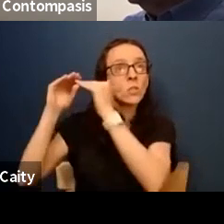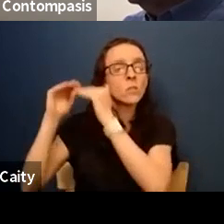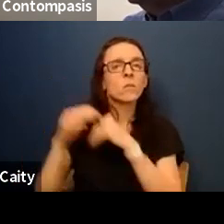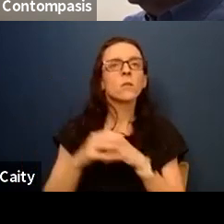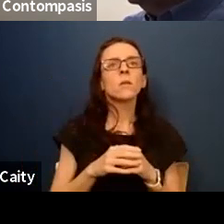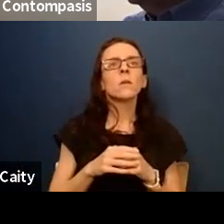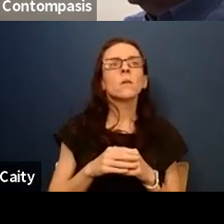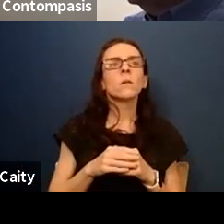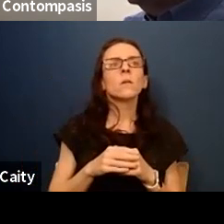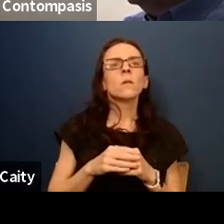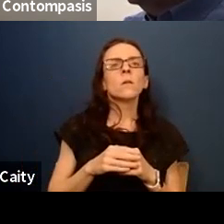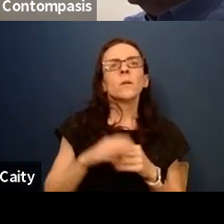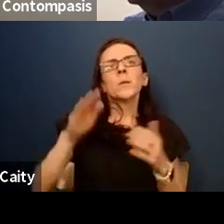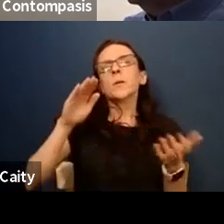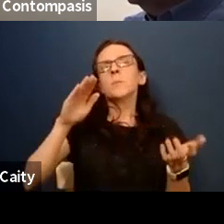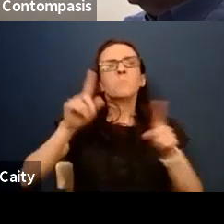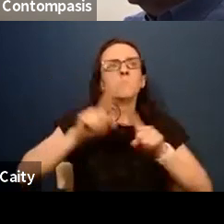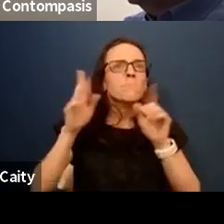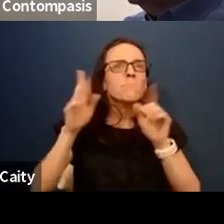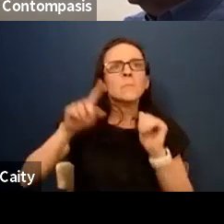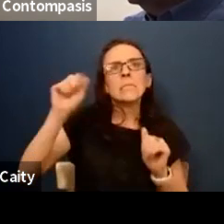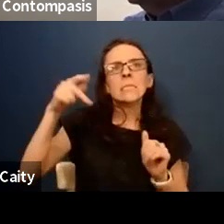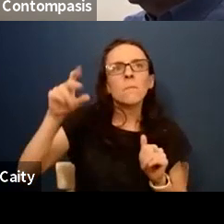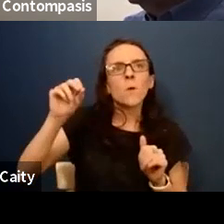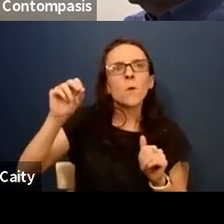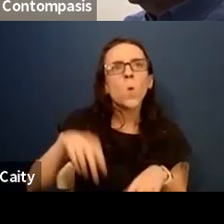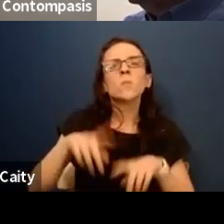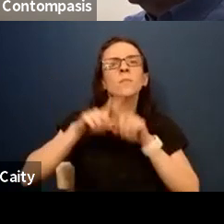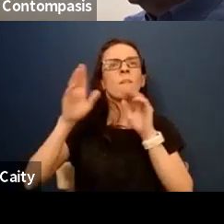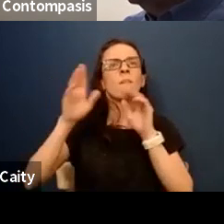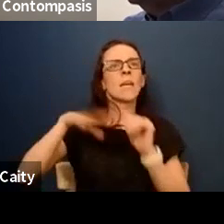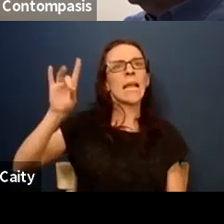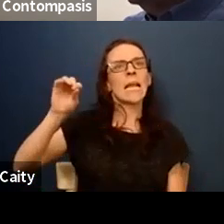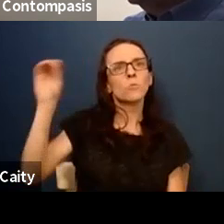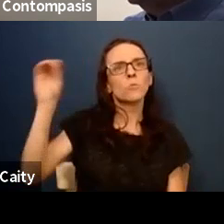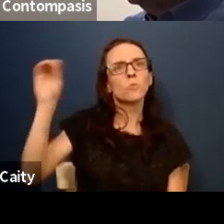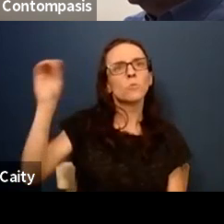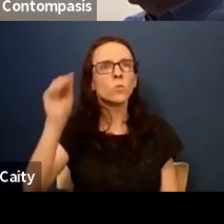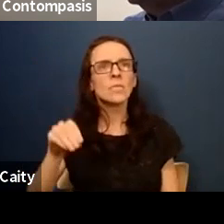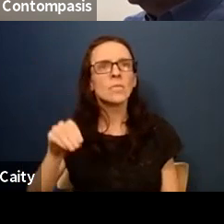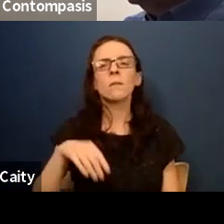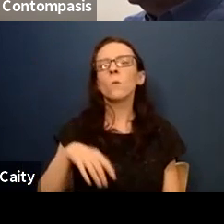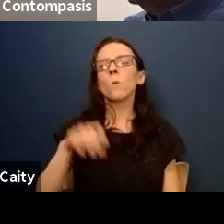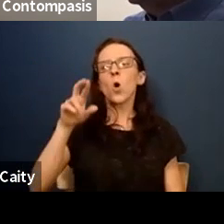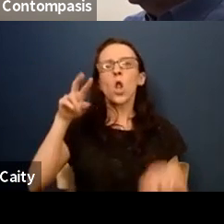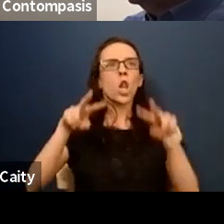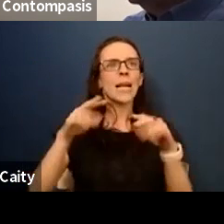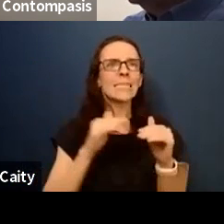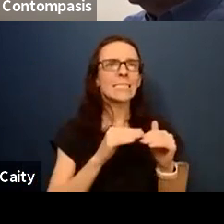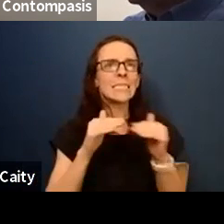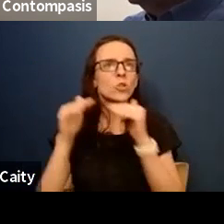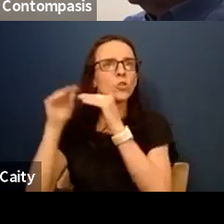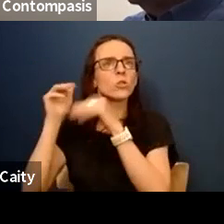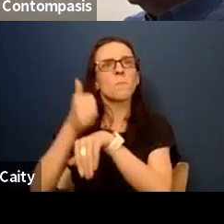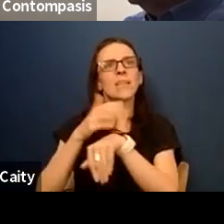the zip codes or the 80-20, or even viewing the tiers and the data, given the data